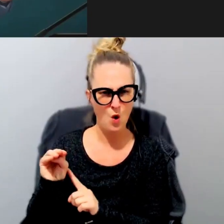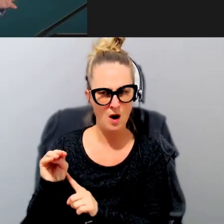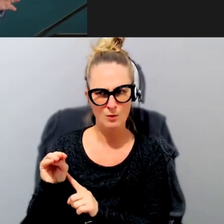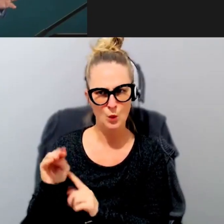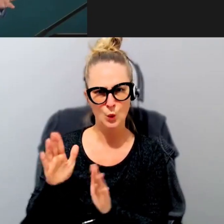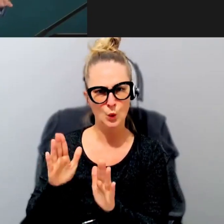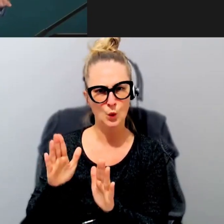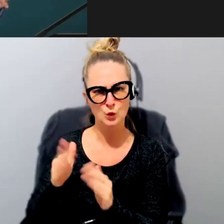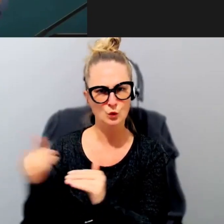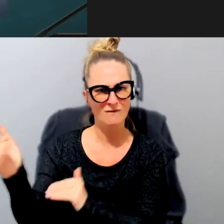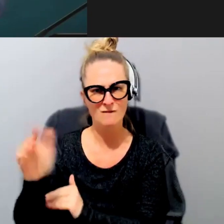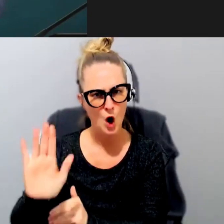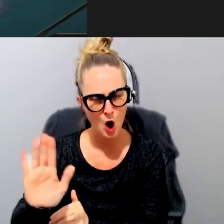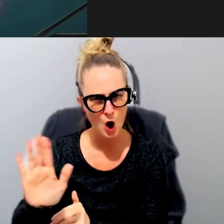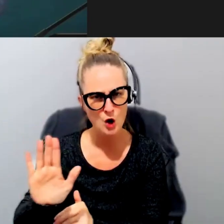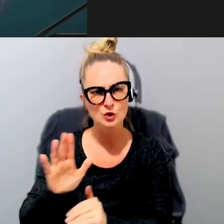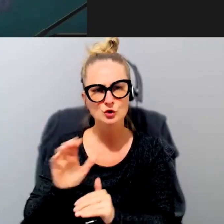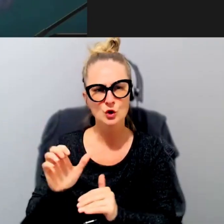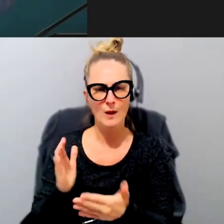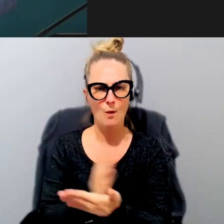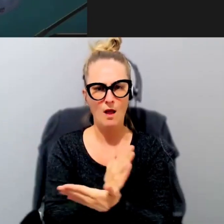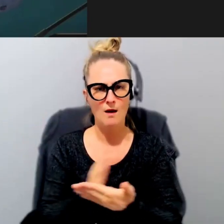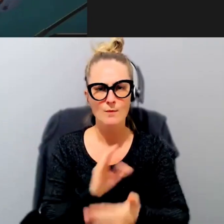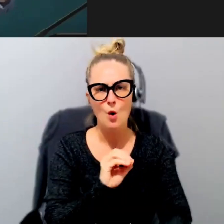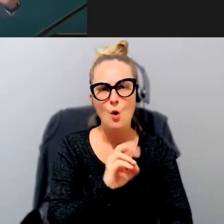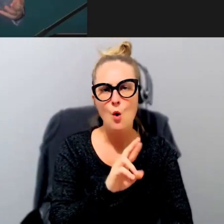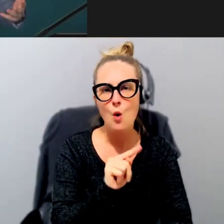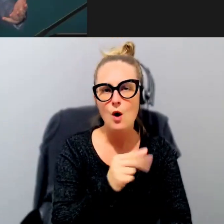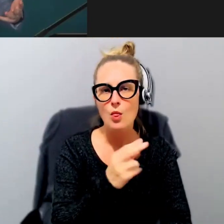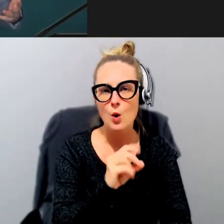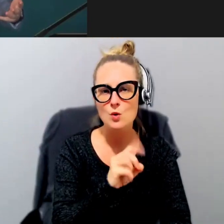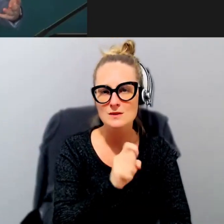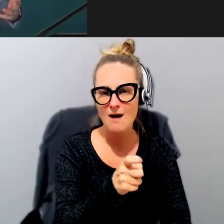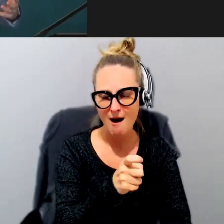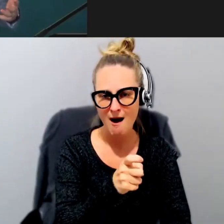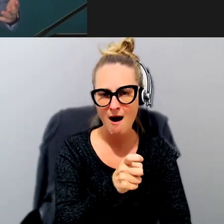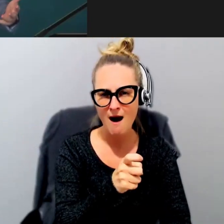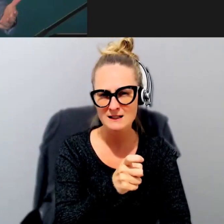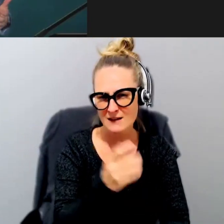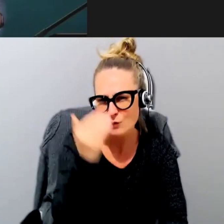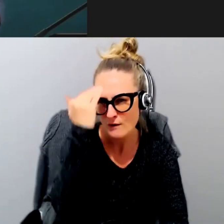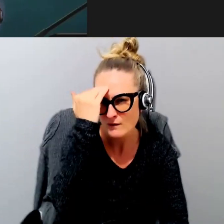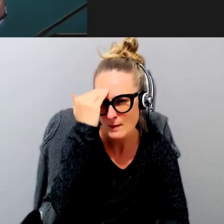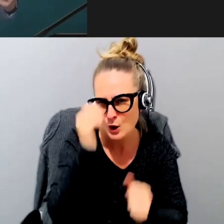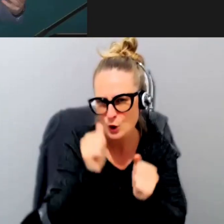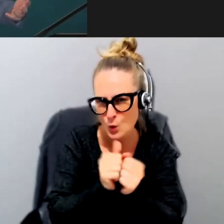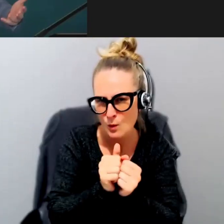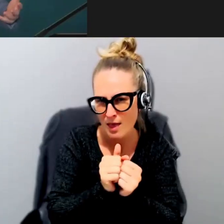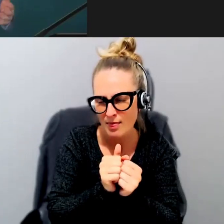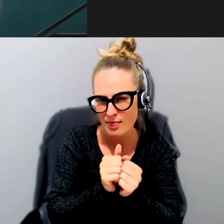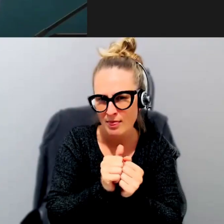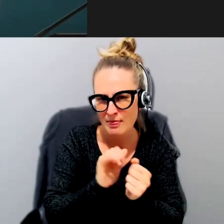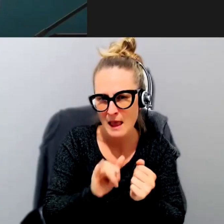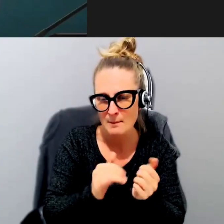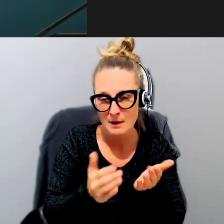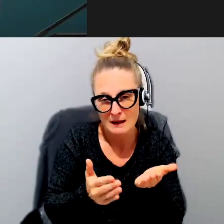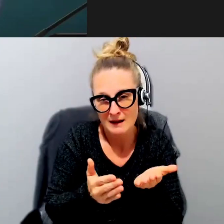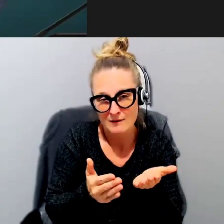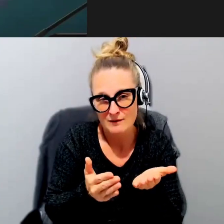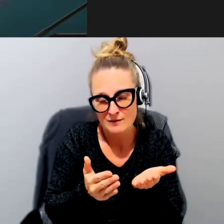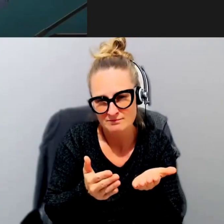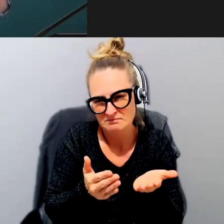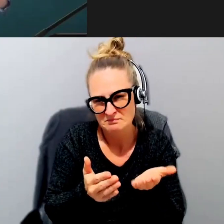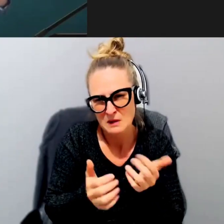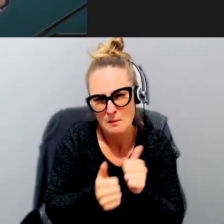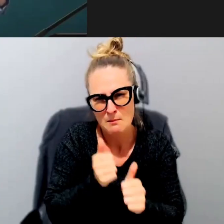kind of fall somewhere between Orthodox Judaism, which you may be familiar with if you know anything very little about Judaism. Those are the folks